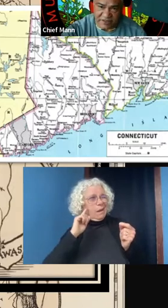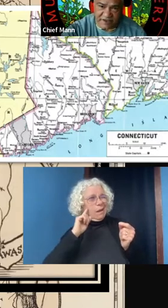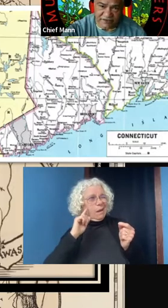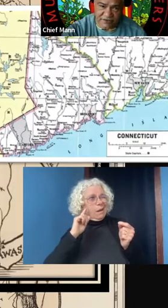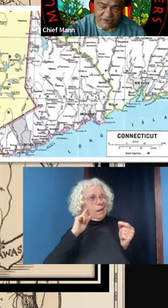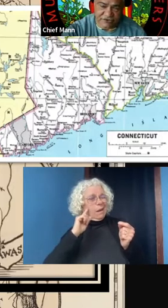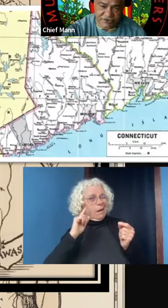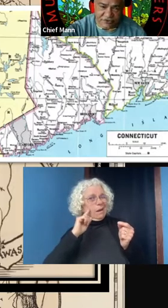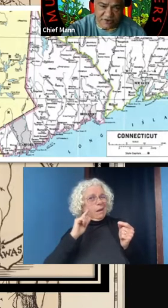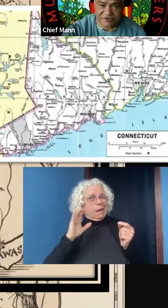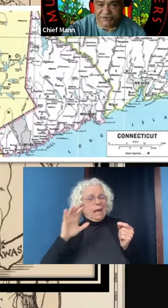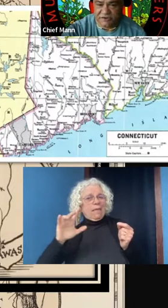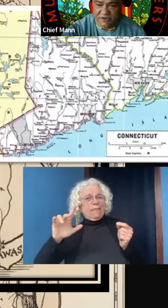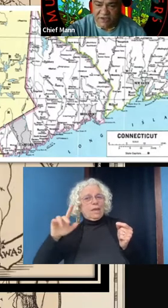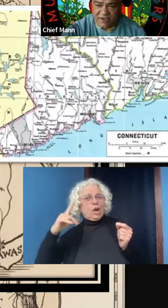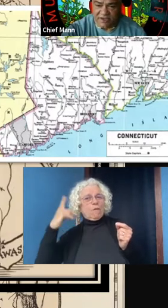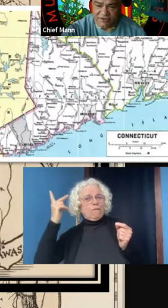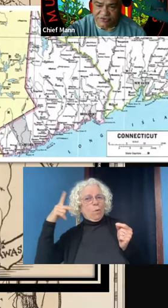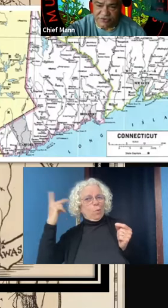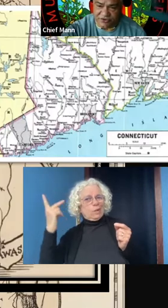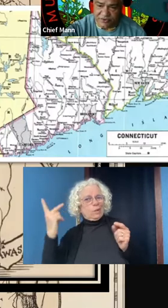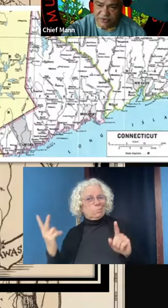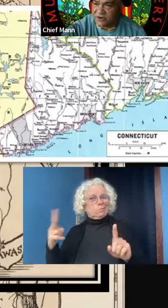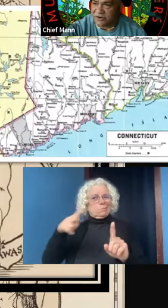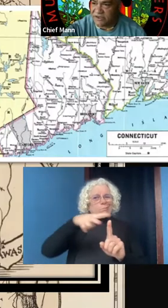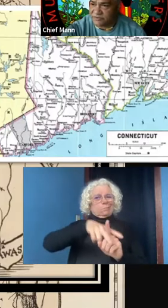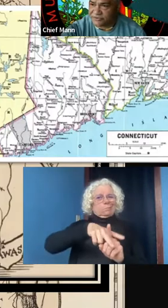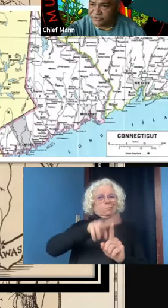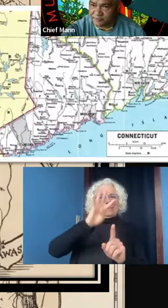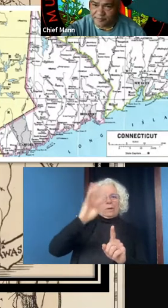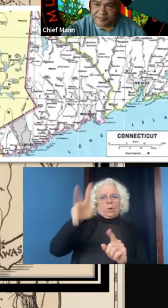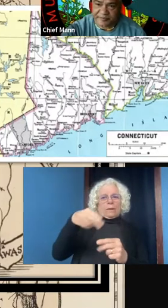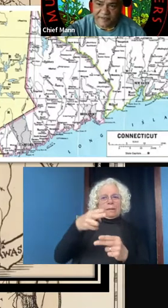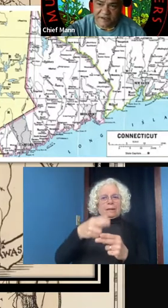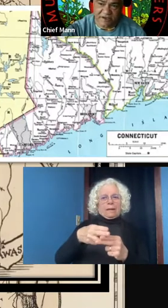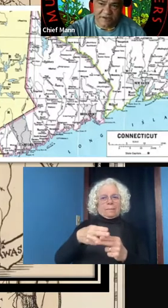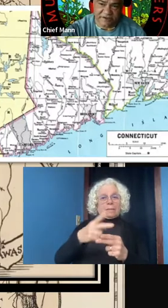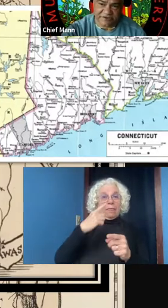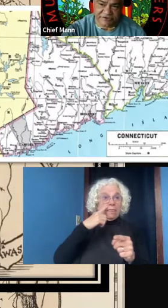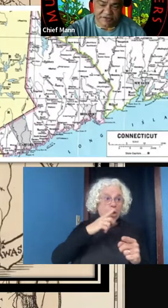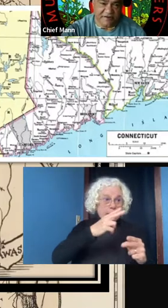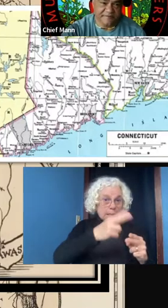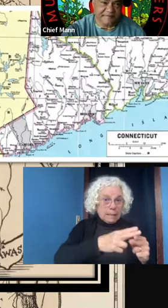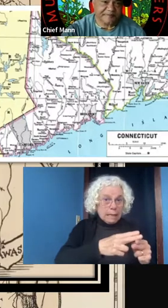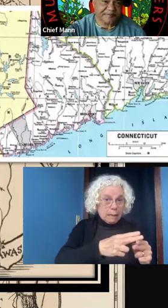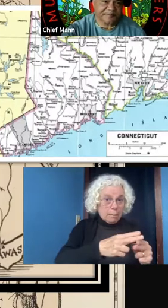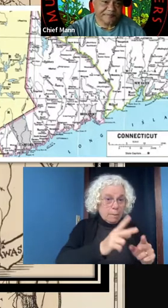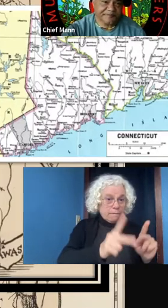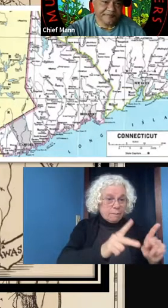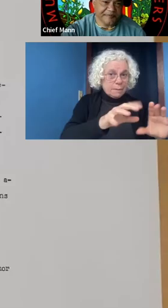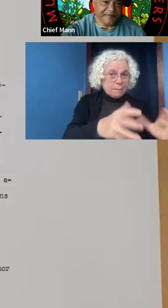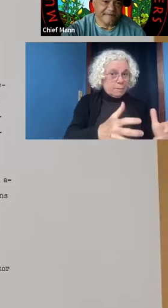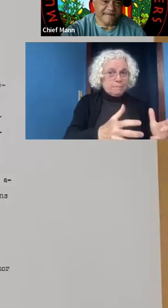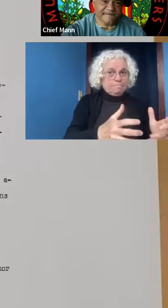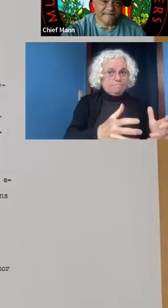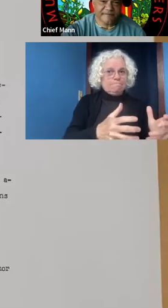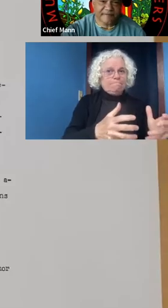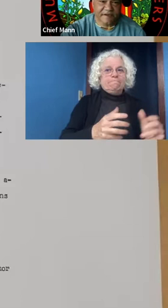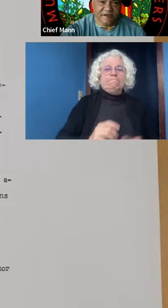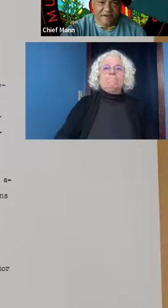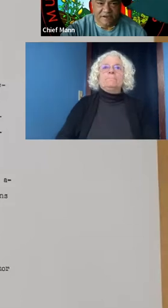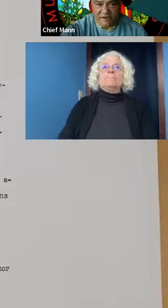and applied those to us as those were our names. Next slide.